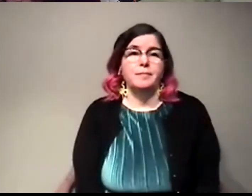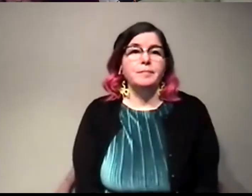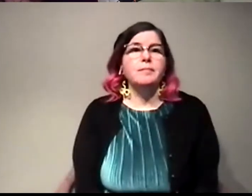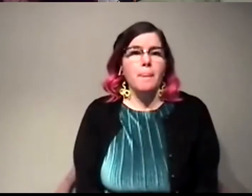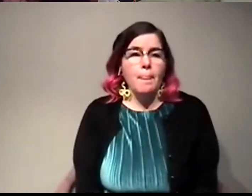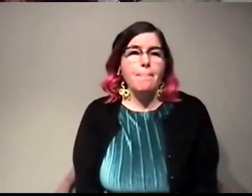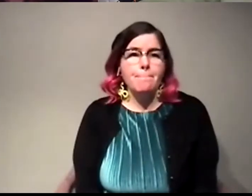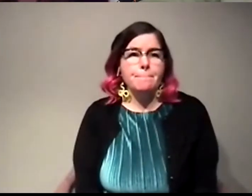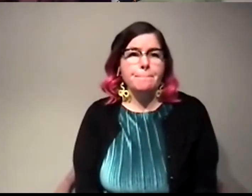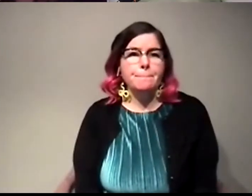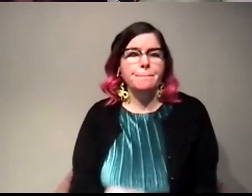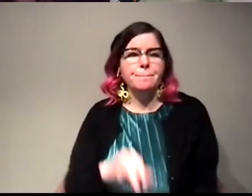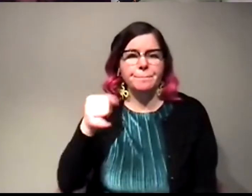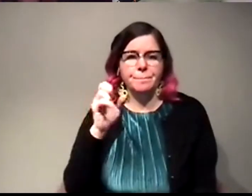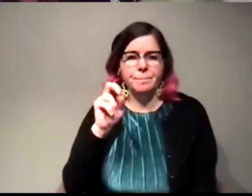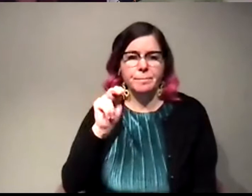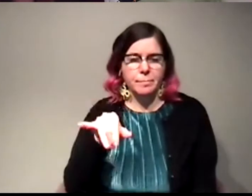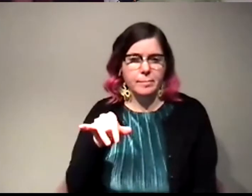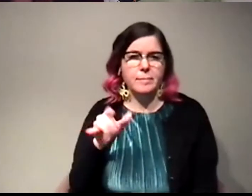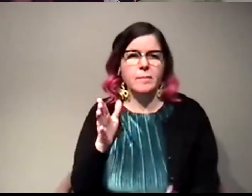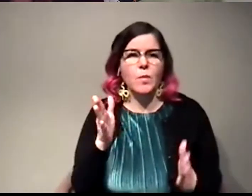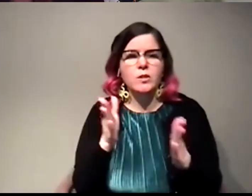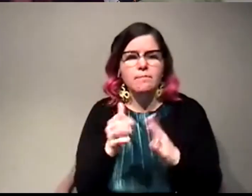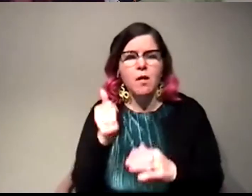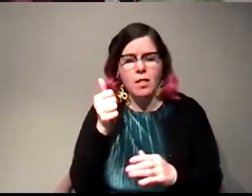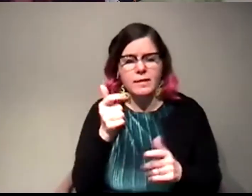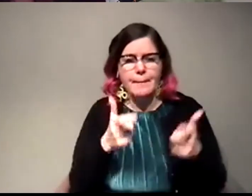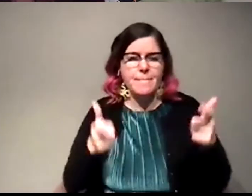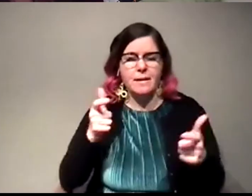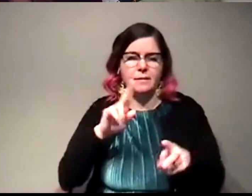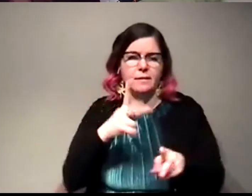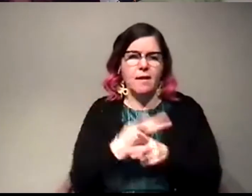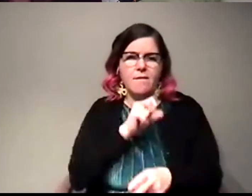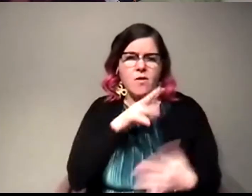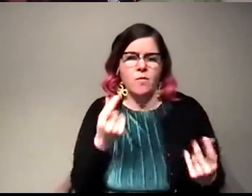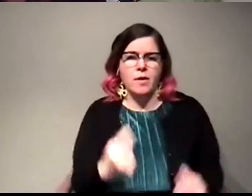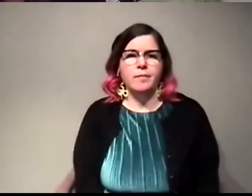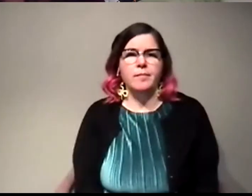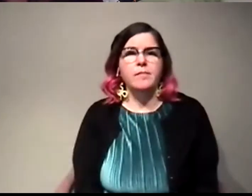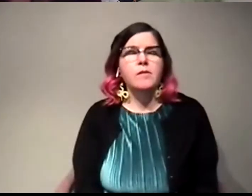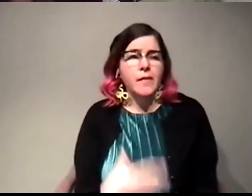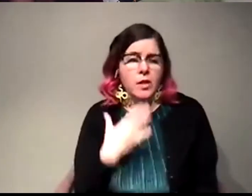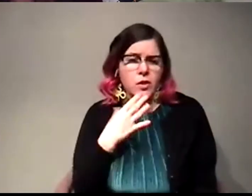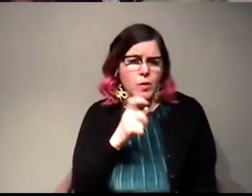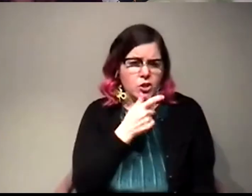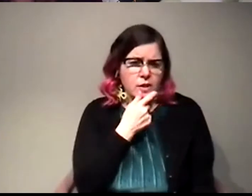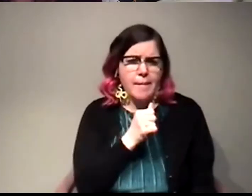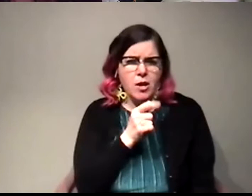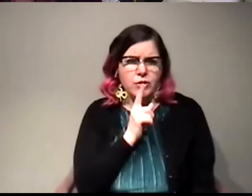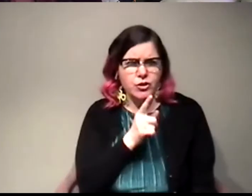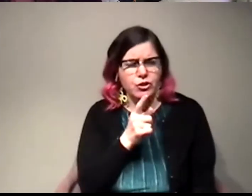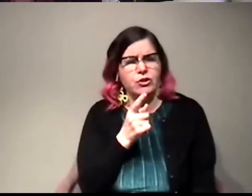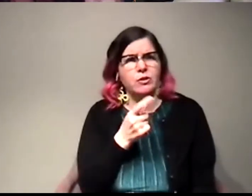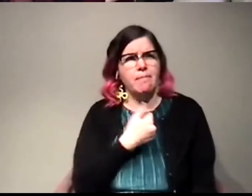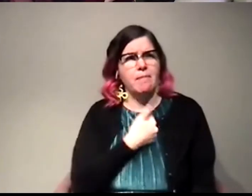Let's see, Jenny wants to know, what's the smallest and biggest type of frog? That's actually a good question. I don't know off the top of my head the